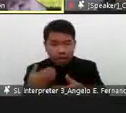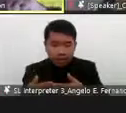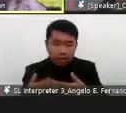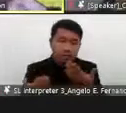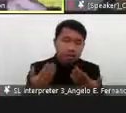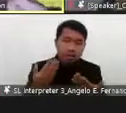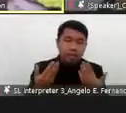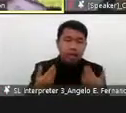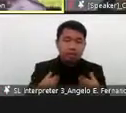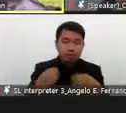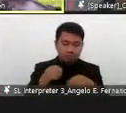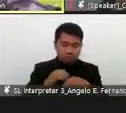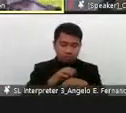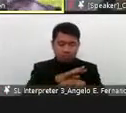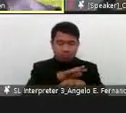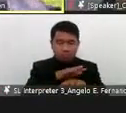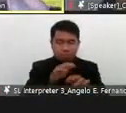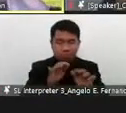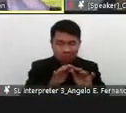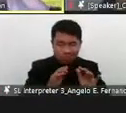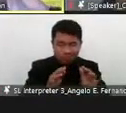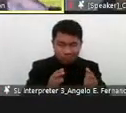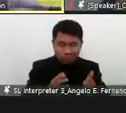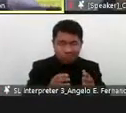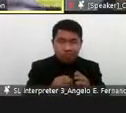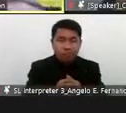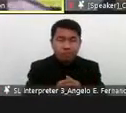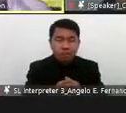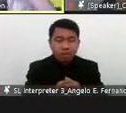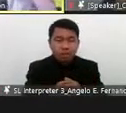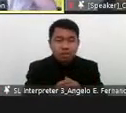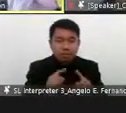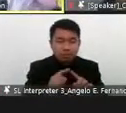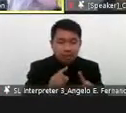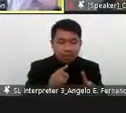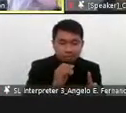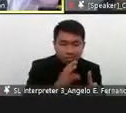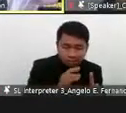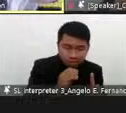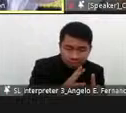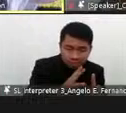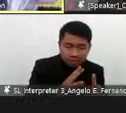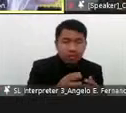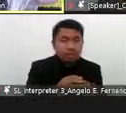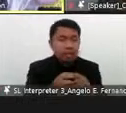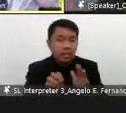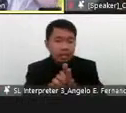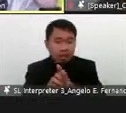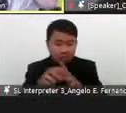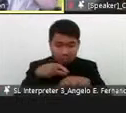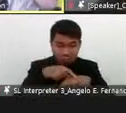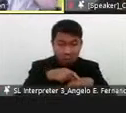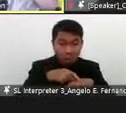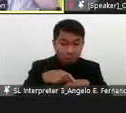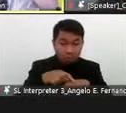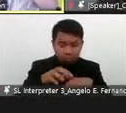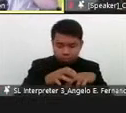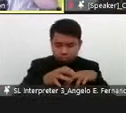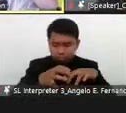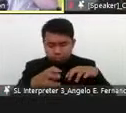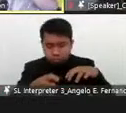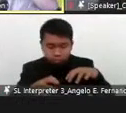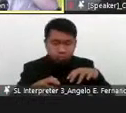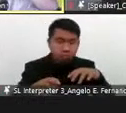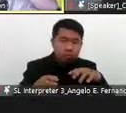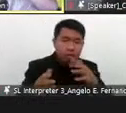being covered or perhaps exposed. So if you have the soil eroding away, then the tektites will